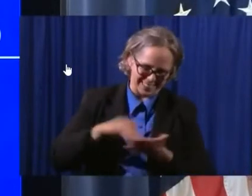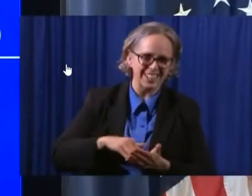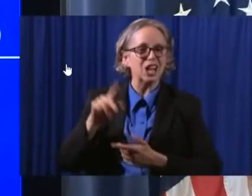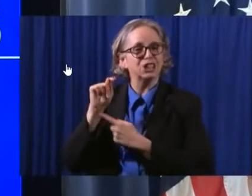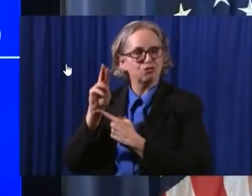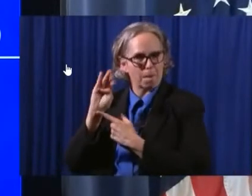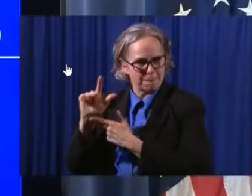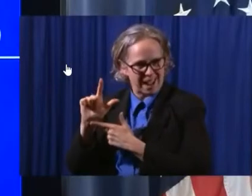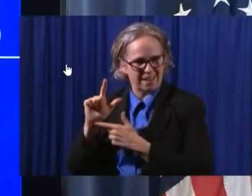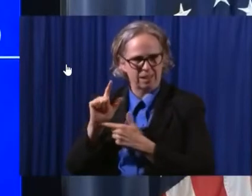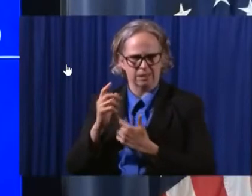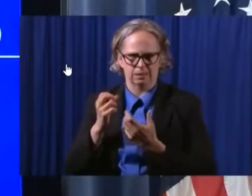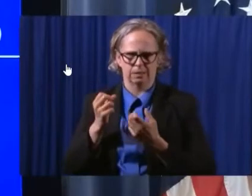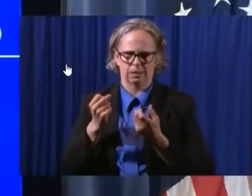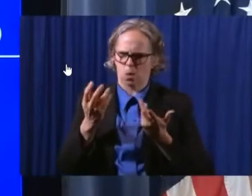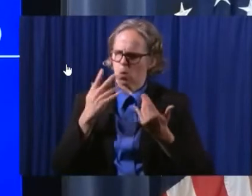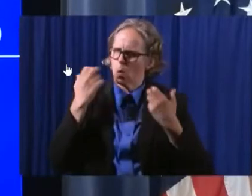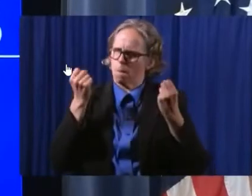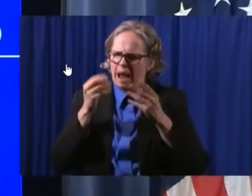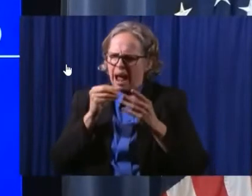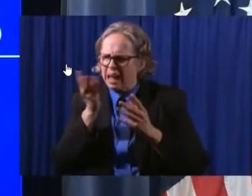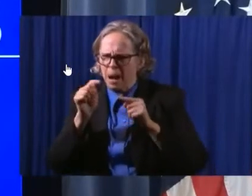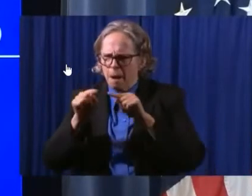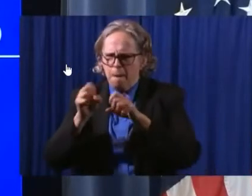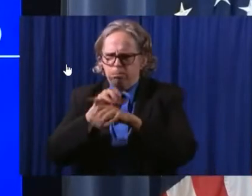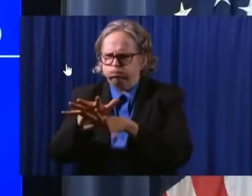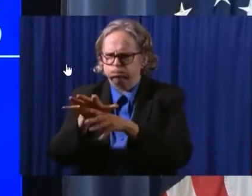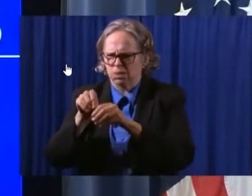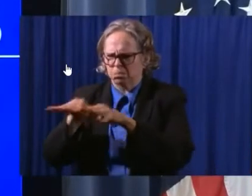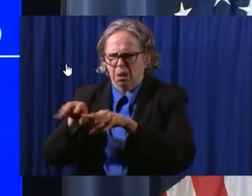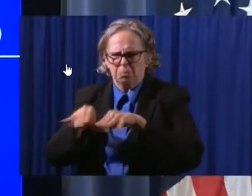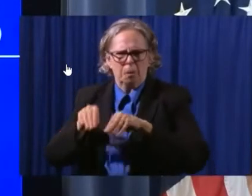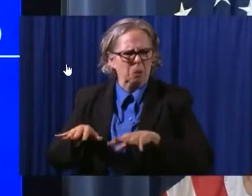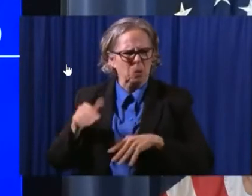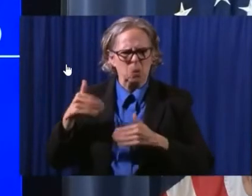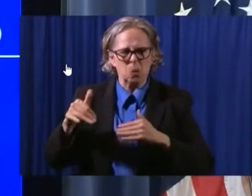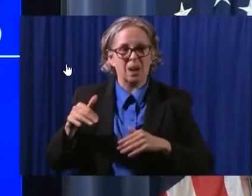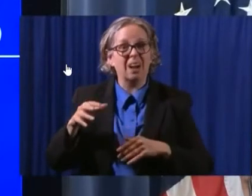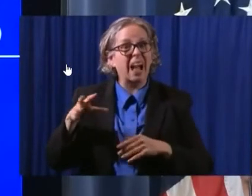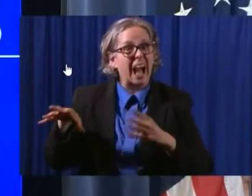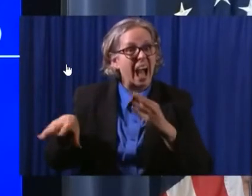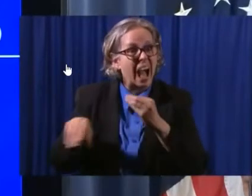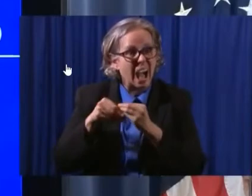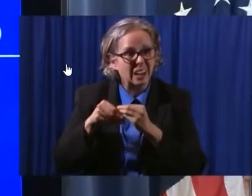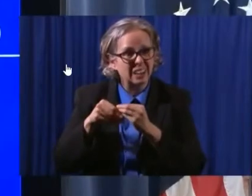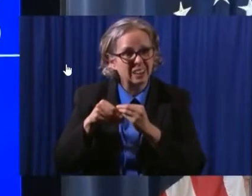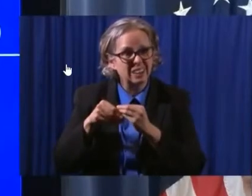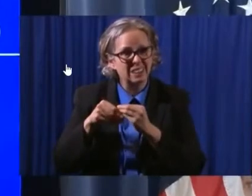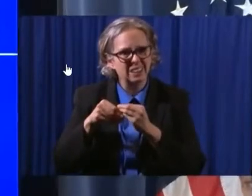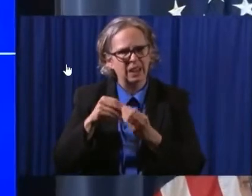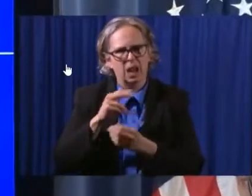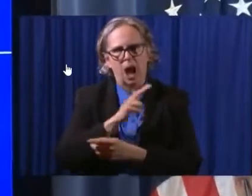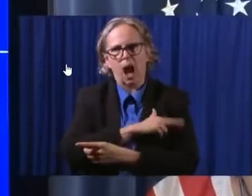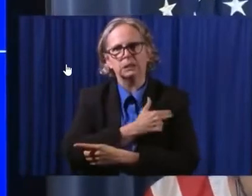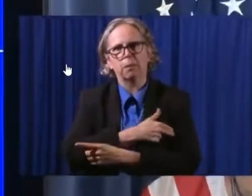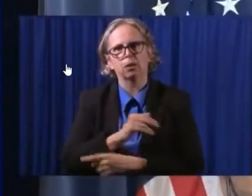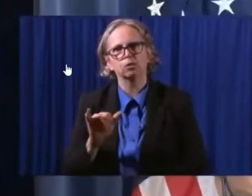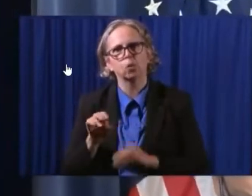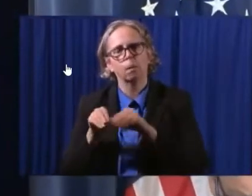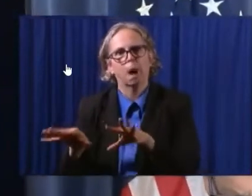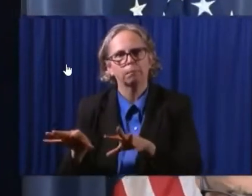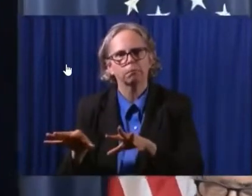addition to multiple outbreaks in congregate settings, Trumbull County also currently has an outbreak in a healthcare facility. Trumbull County has now met 4 of the